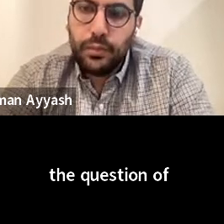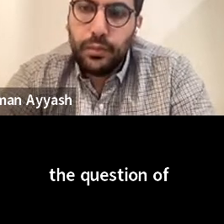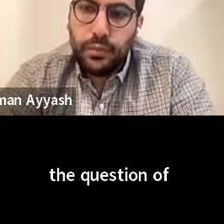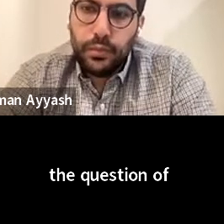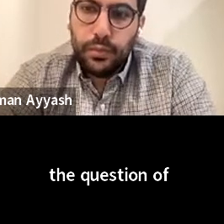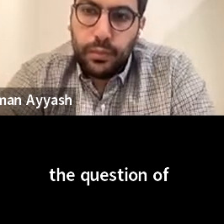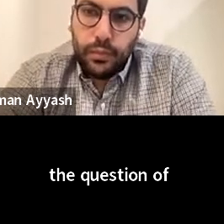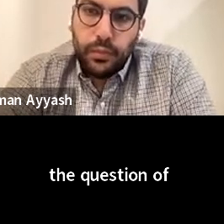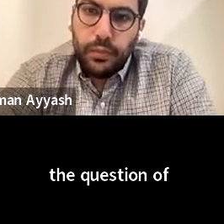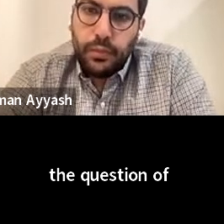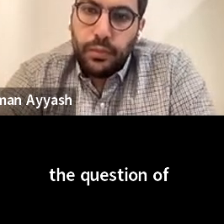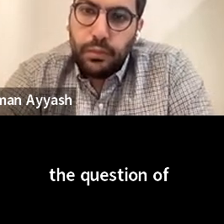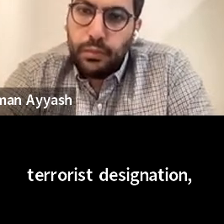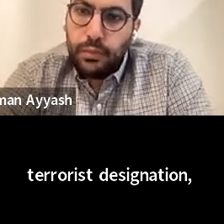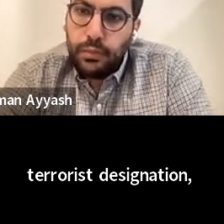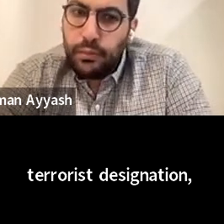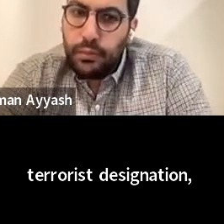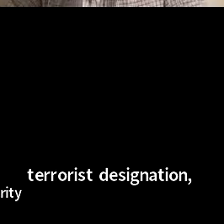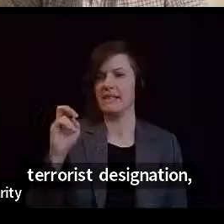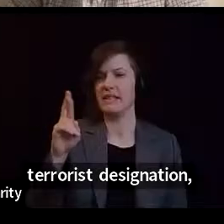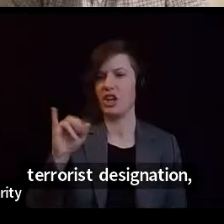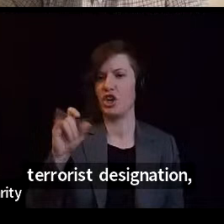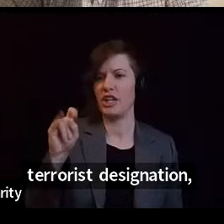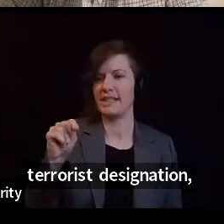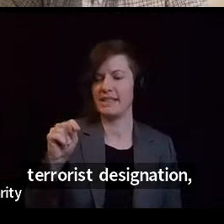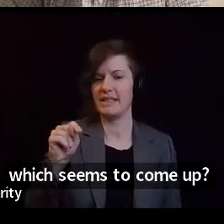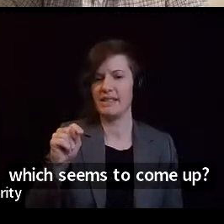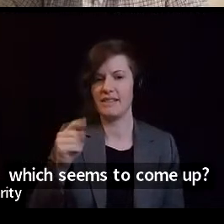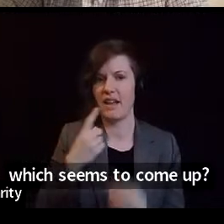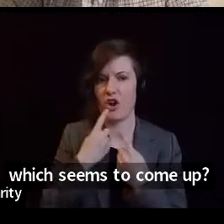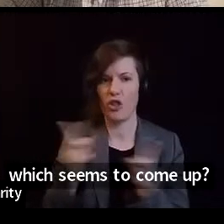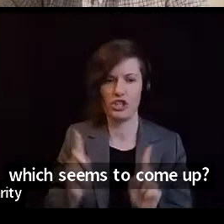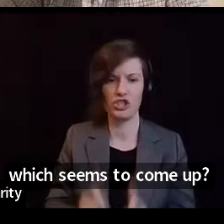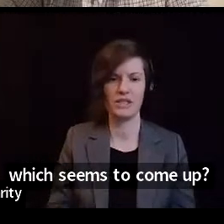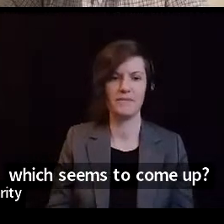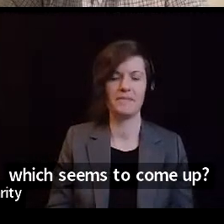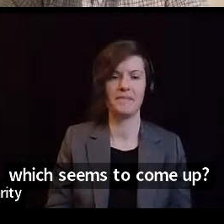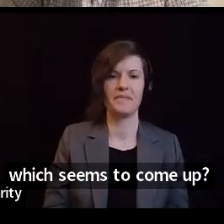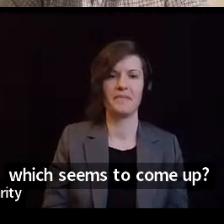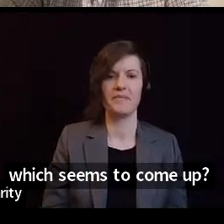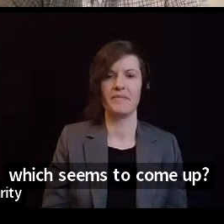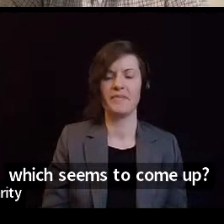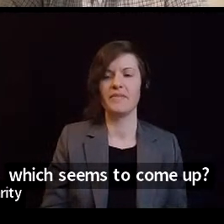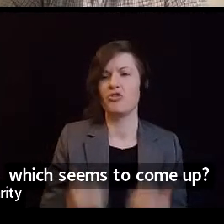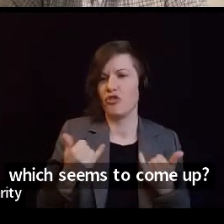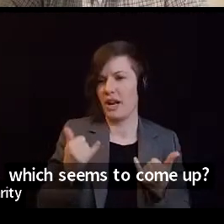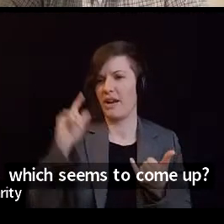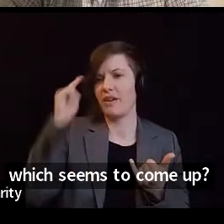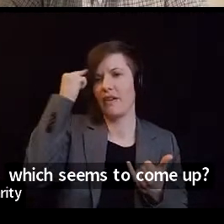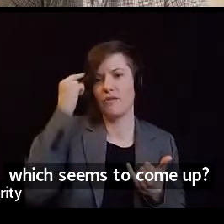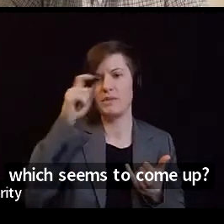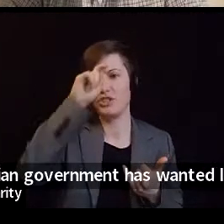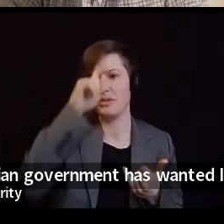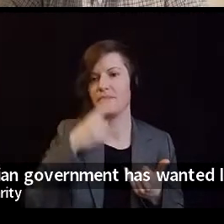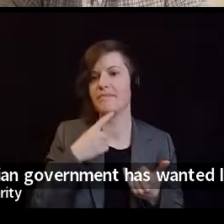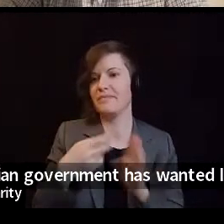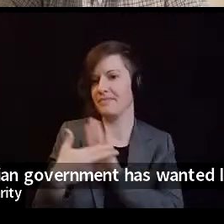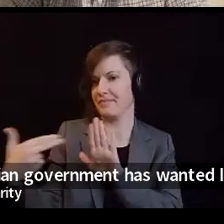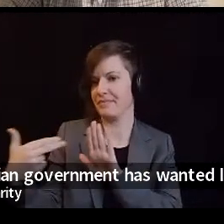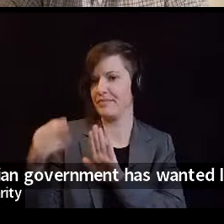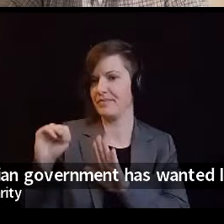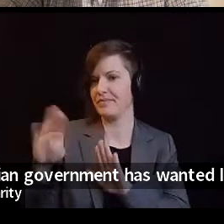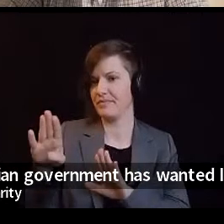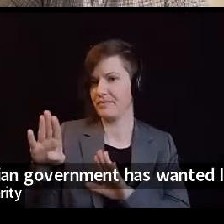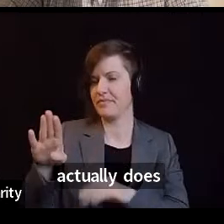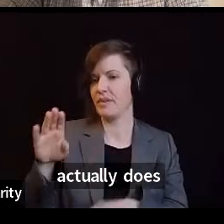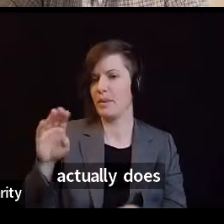right? I mean, the Egyptian government has wanted, I think actually does, designate the Brotherhood as a terrorist group. That seems to be